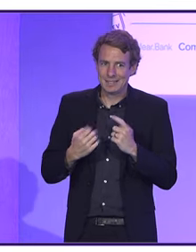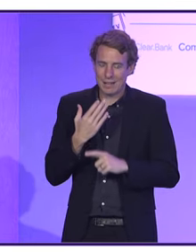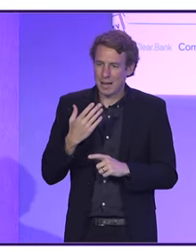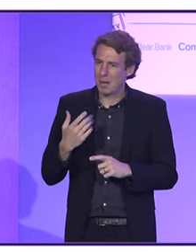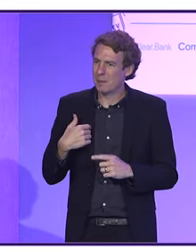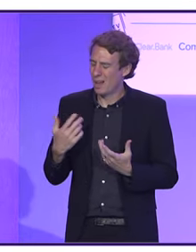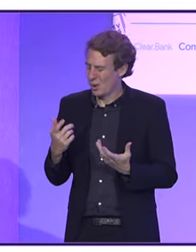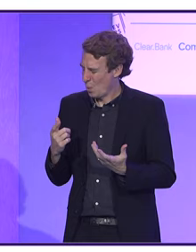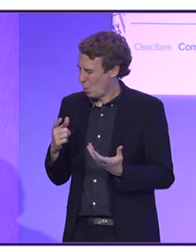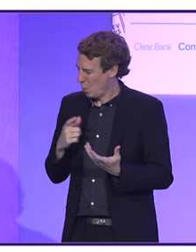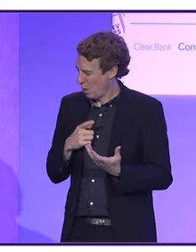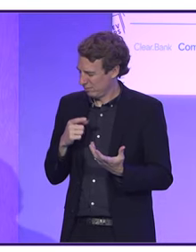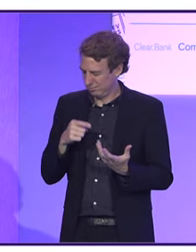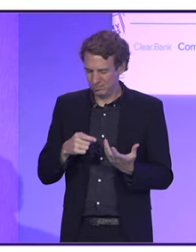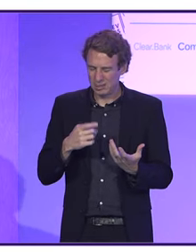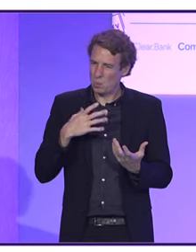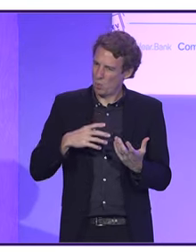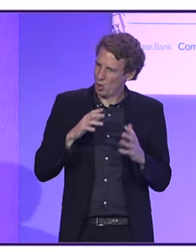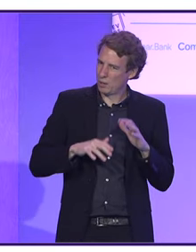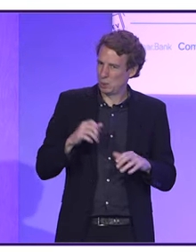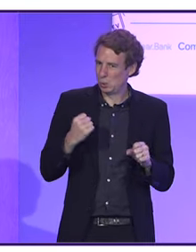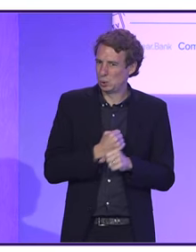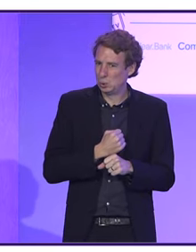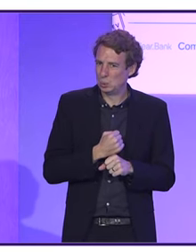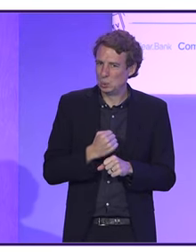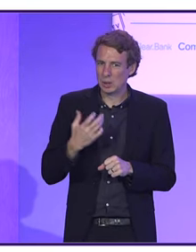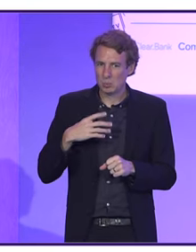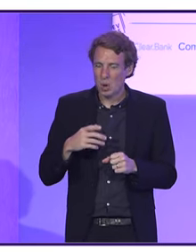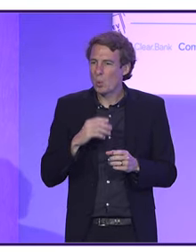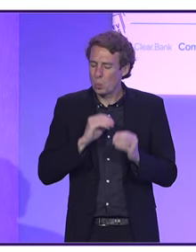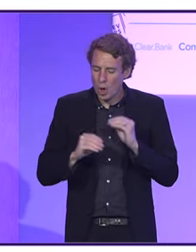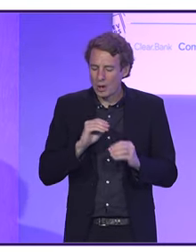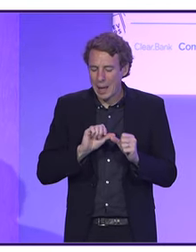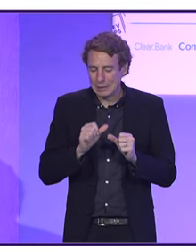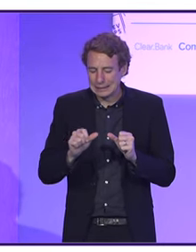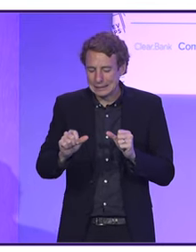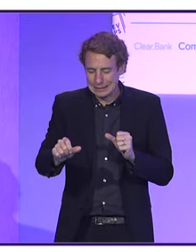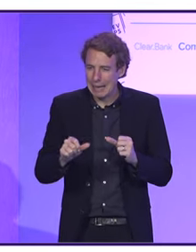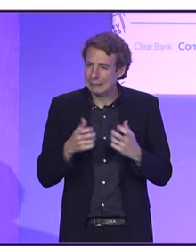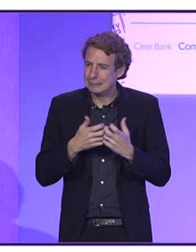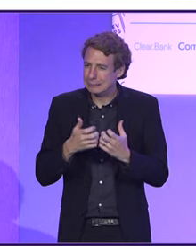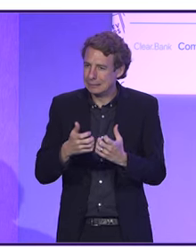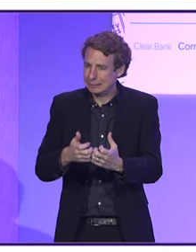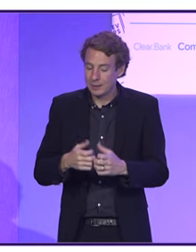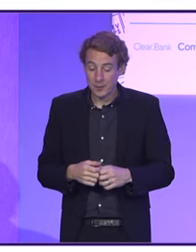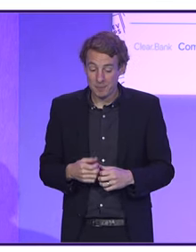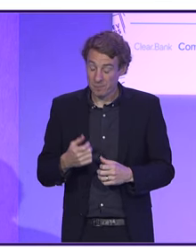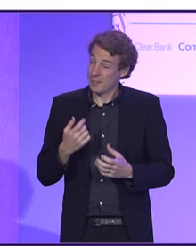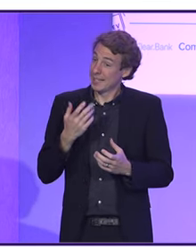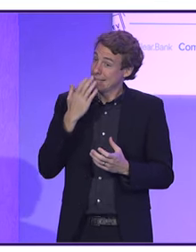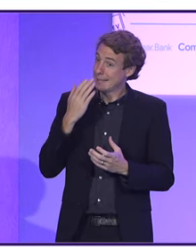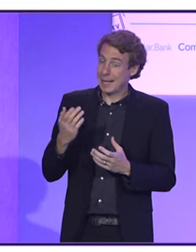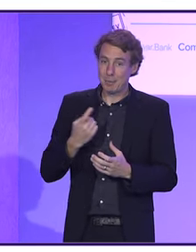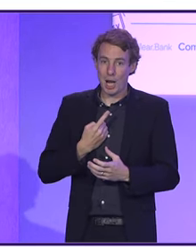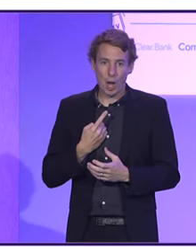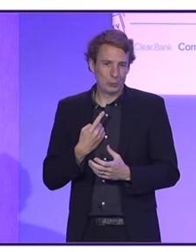do it for me? Can't I get it to work out what to push from one environment to the next to the next? And it turns out I'm not the only one who thought that.